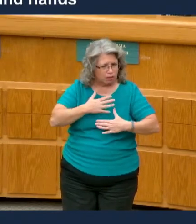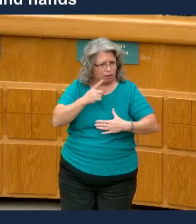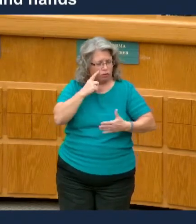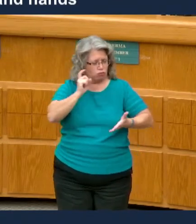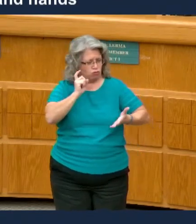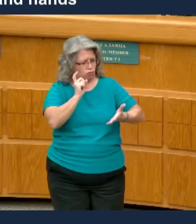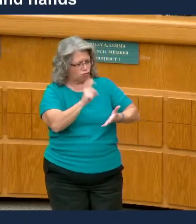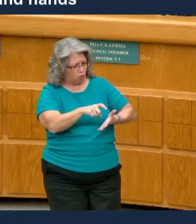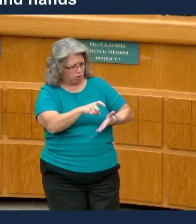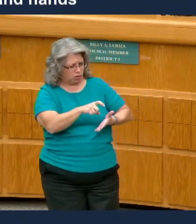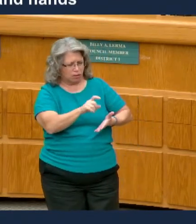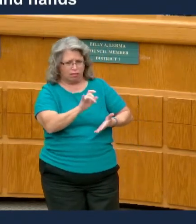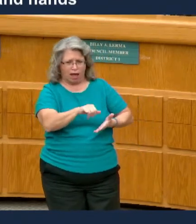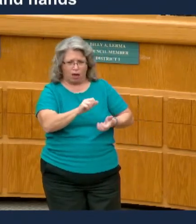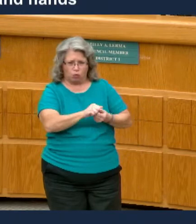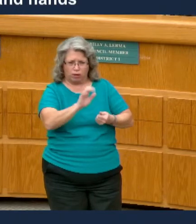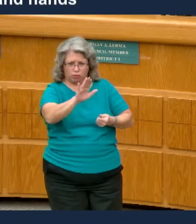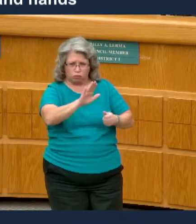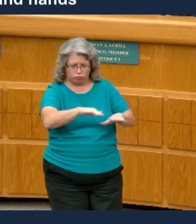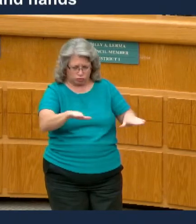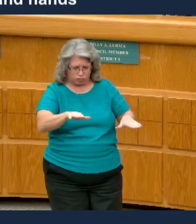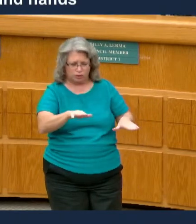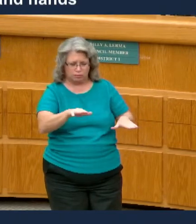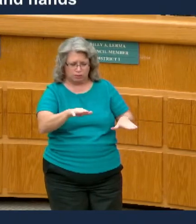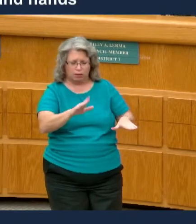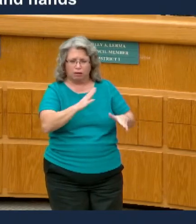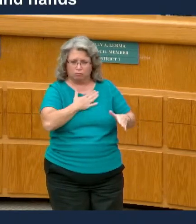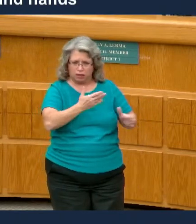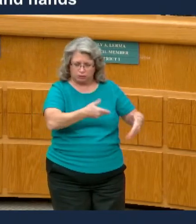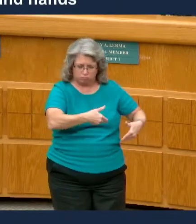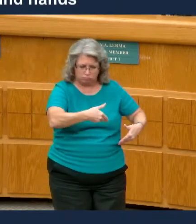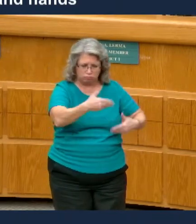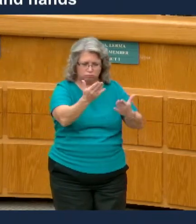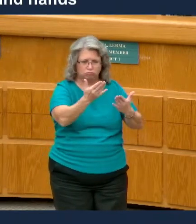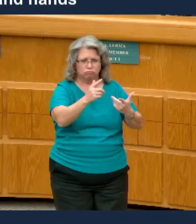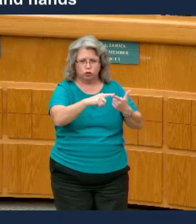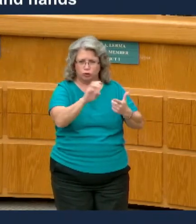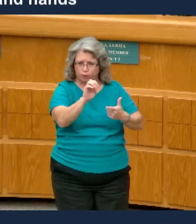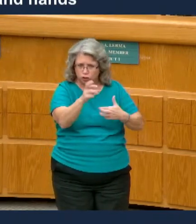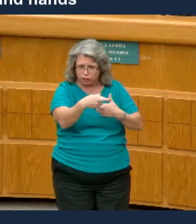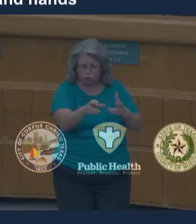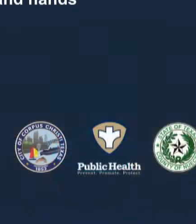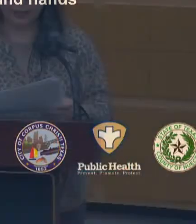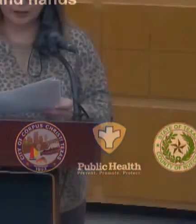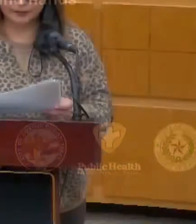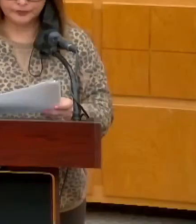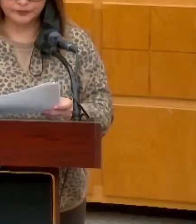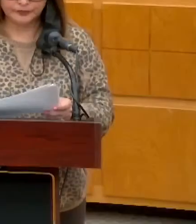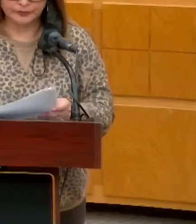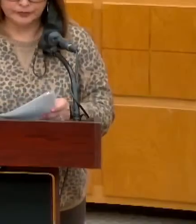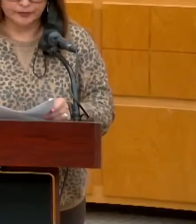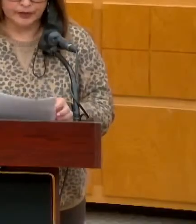to the emergency room or make sure that you contact their pediatrician.